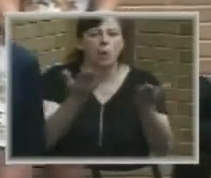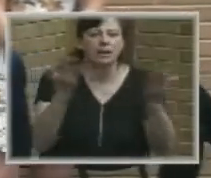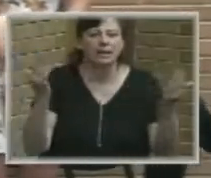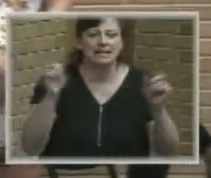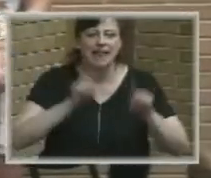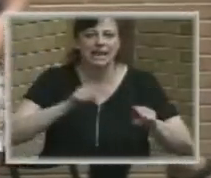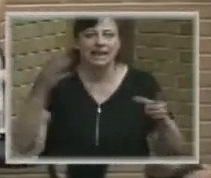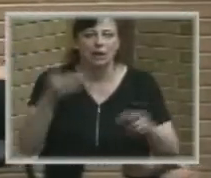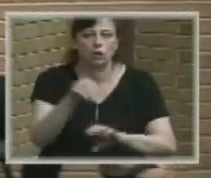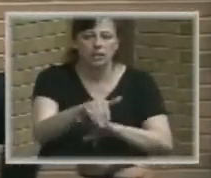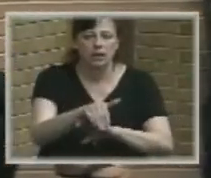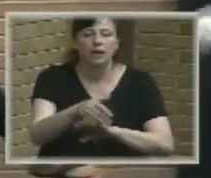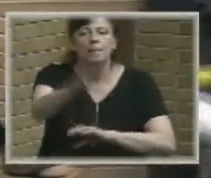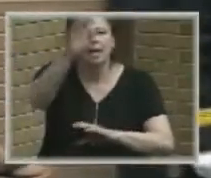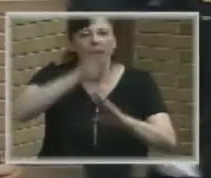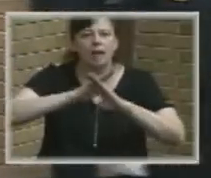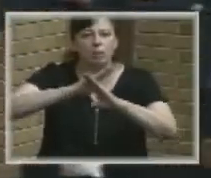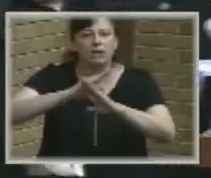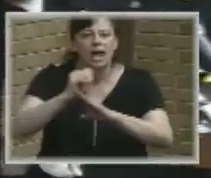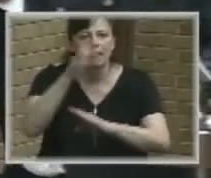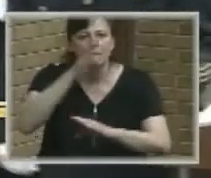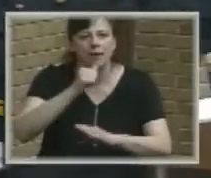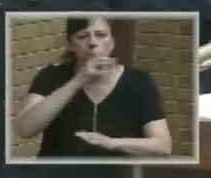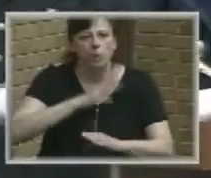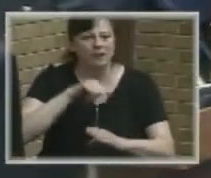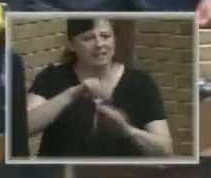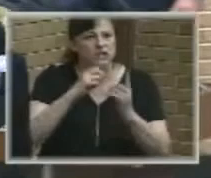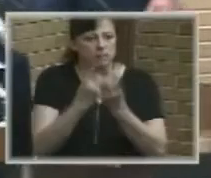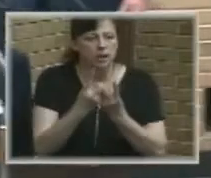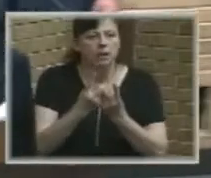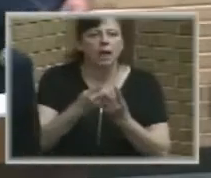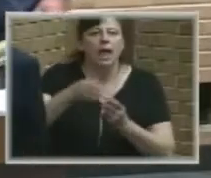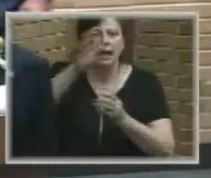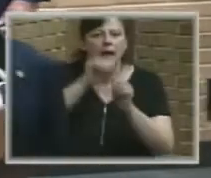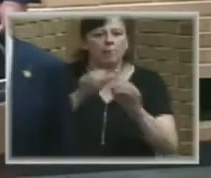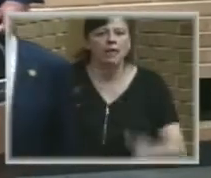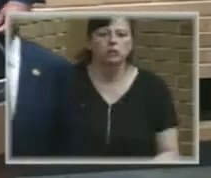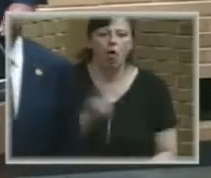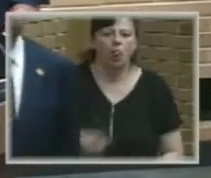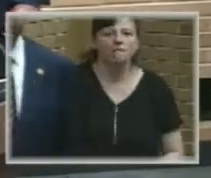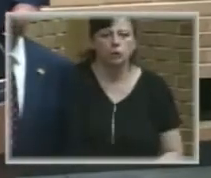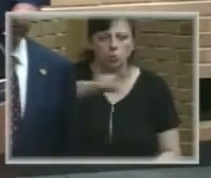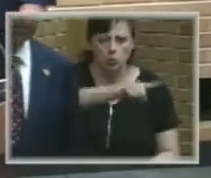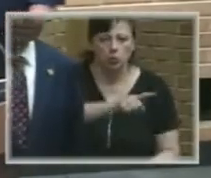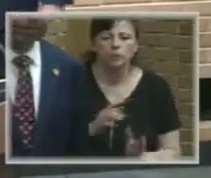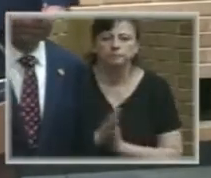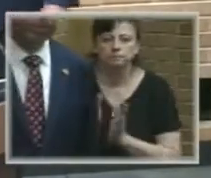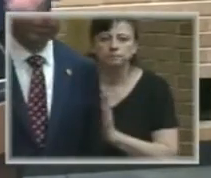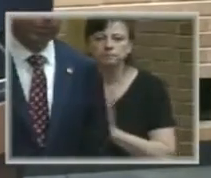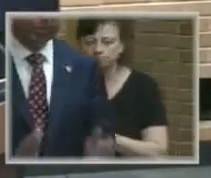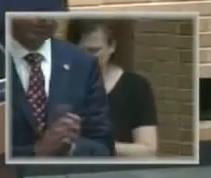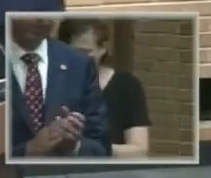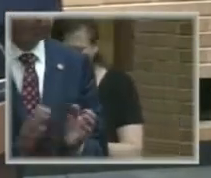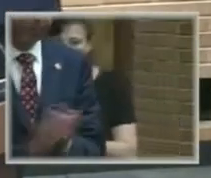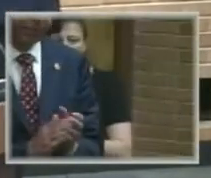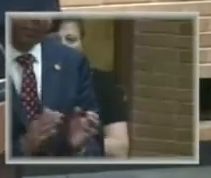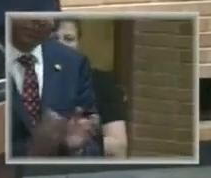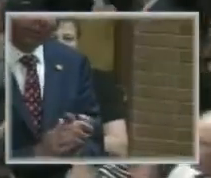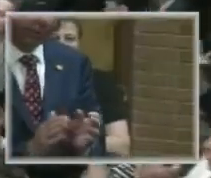tonight. May God protect the men and women of this department, and may God bless all of you. Thank you.